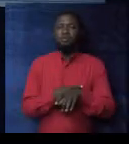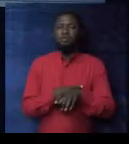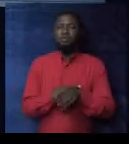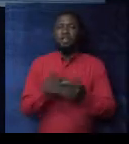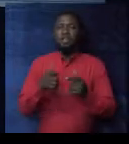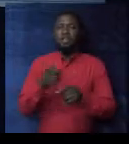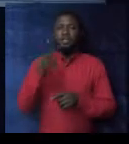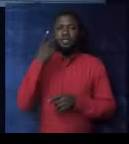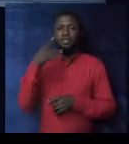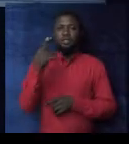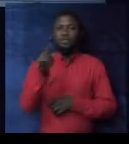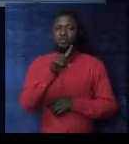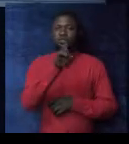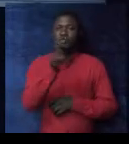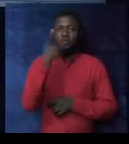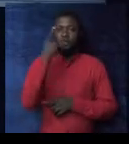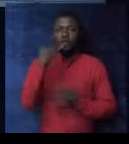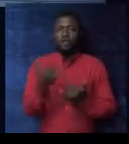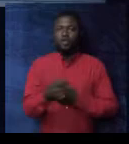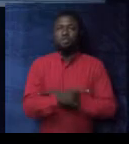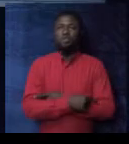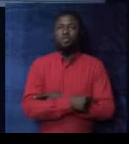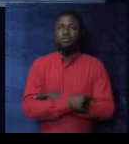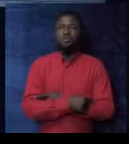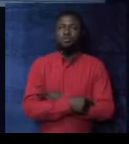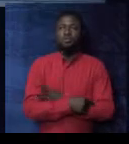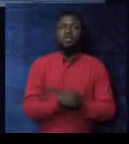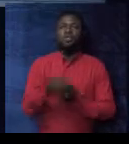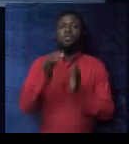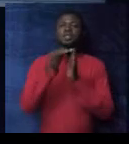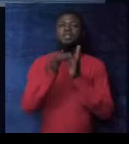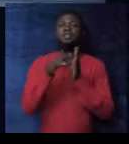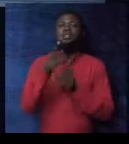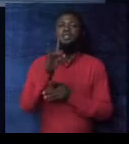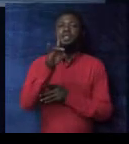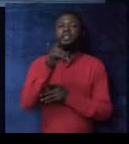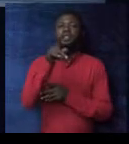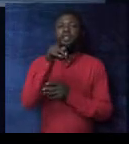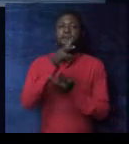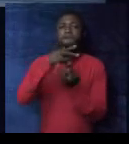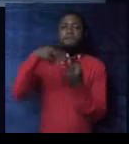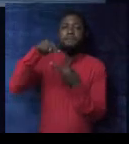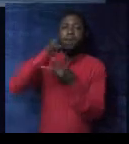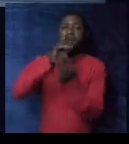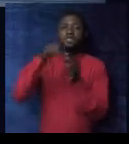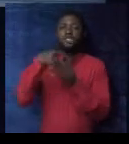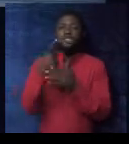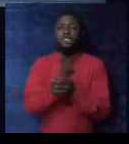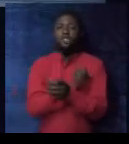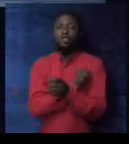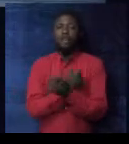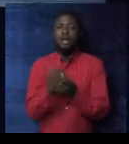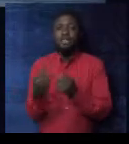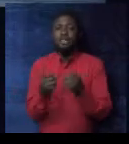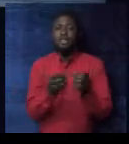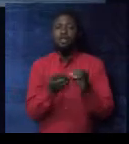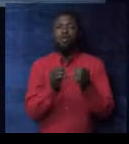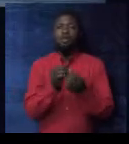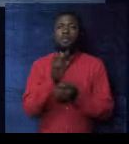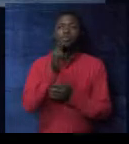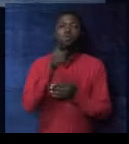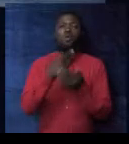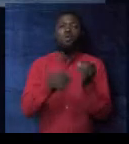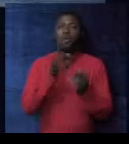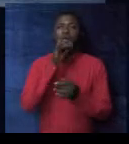time. Now, let's see the question for today. List the 8 planets in the solar